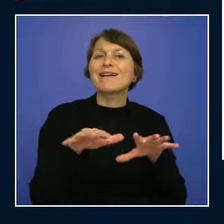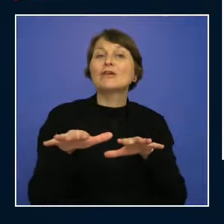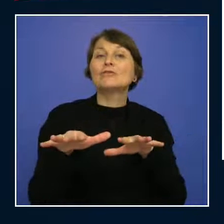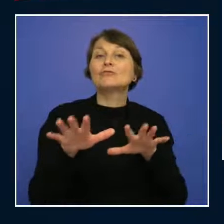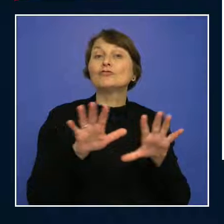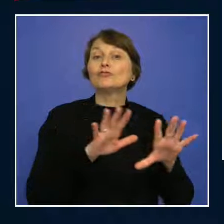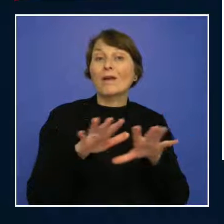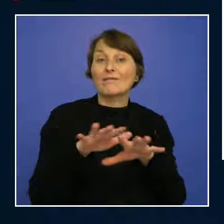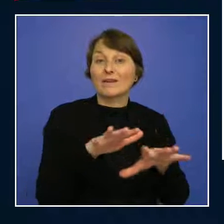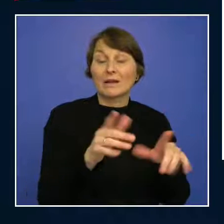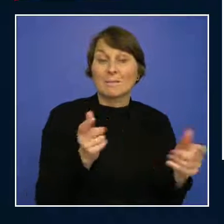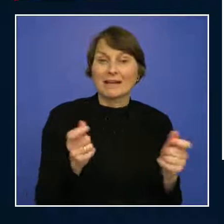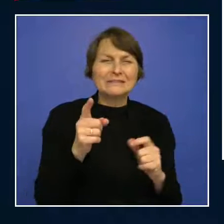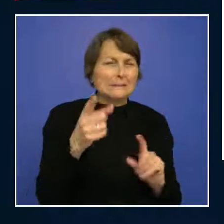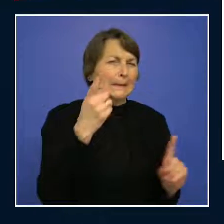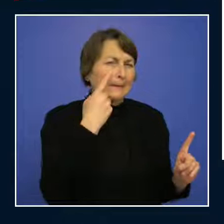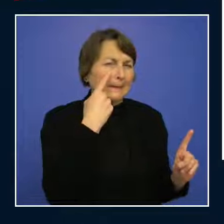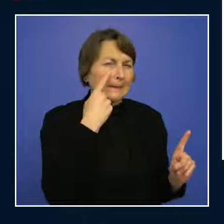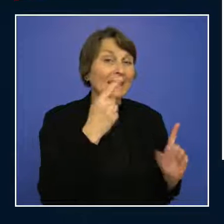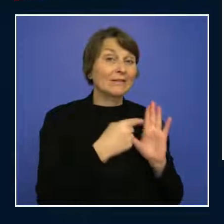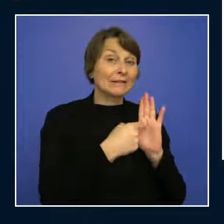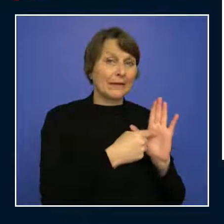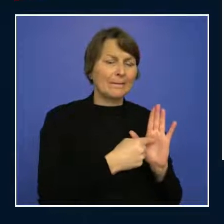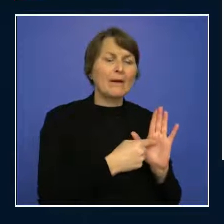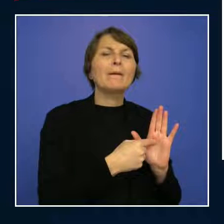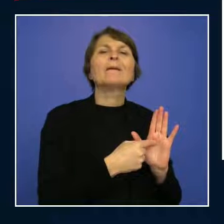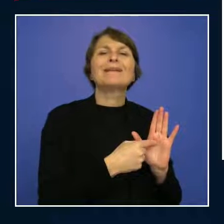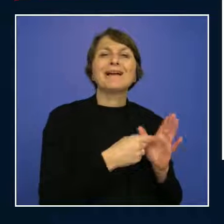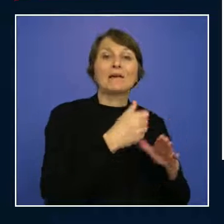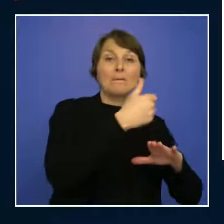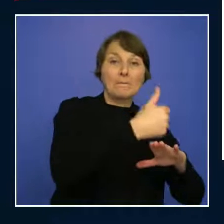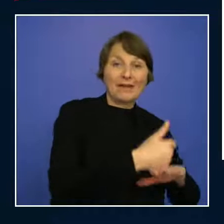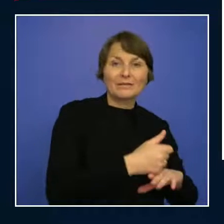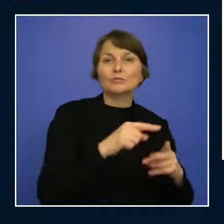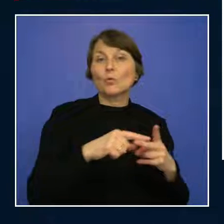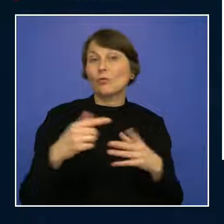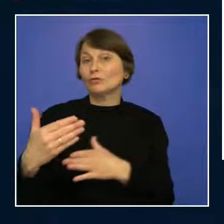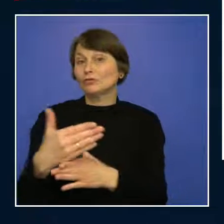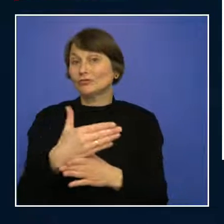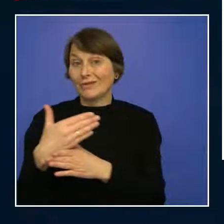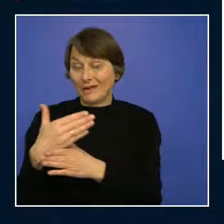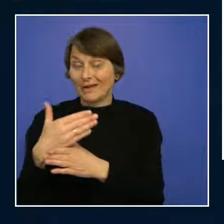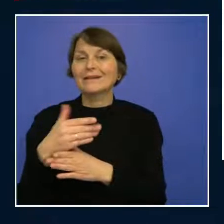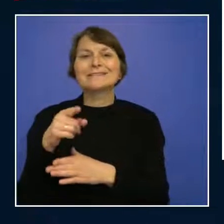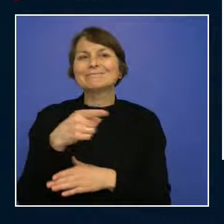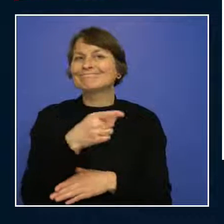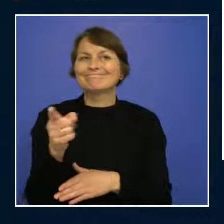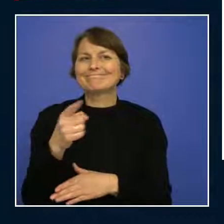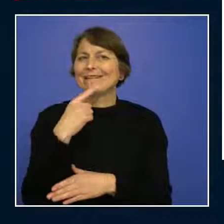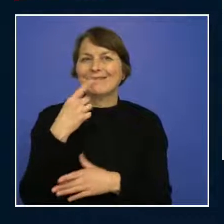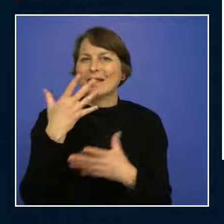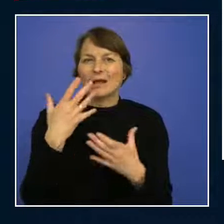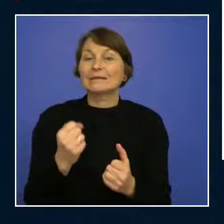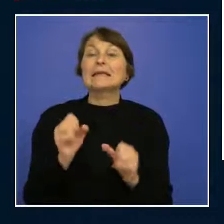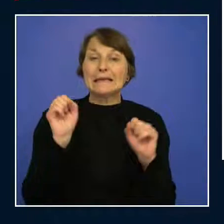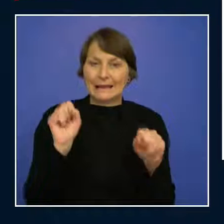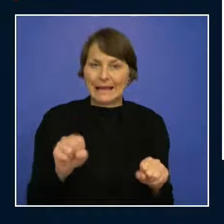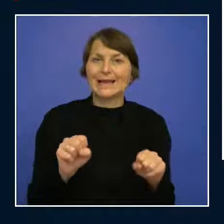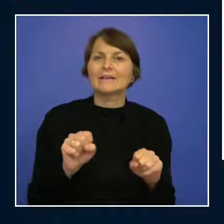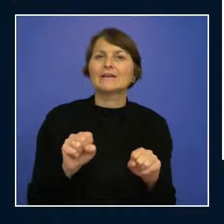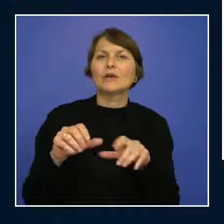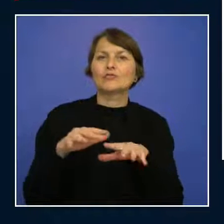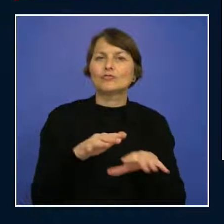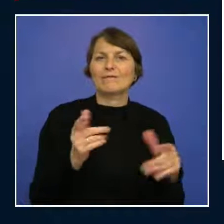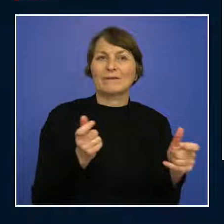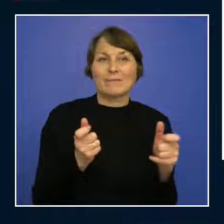setting up a demo, some of the basic or the shared web app services don't support Traffic Manager, so you wouldn't actually get a response from them. So